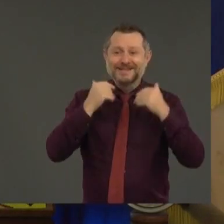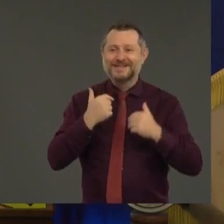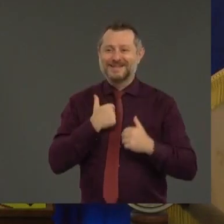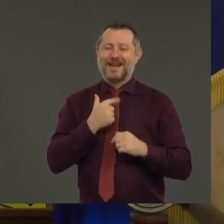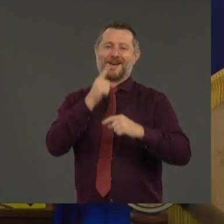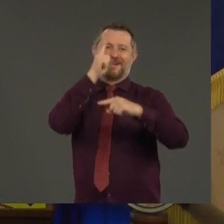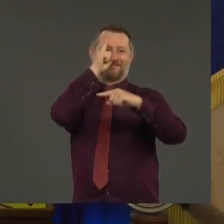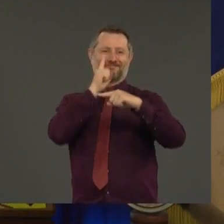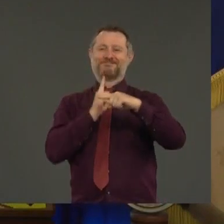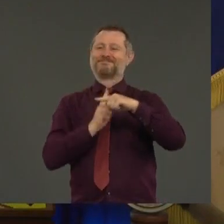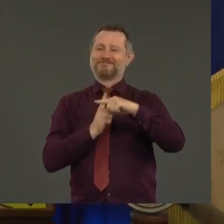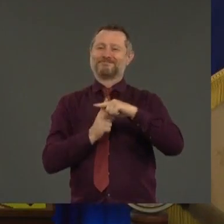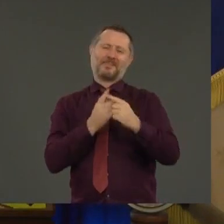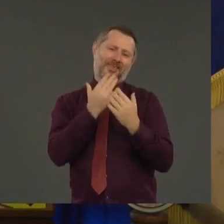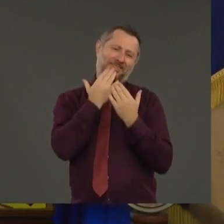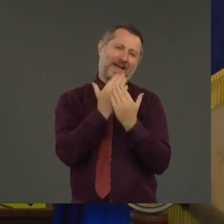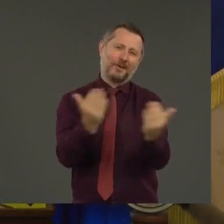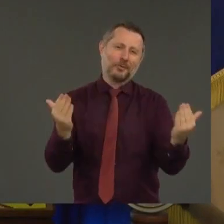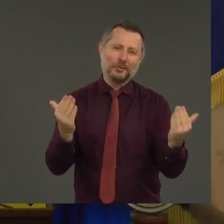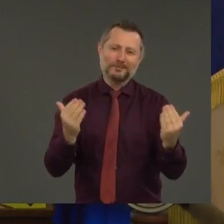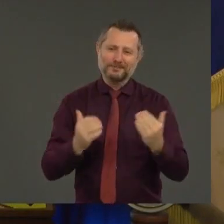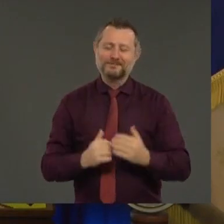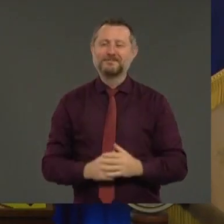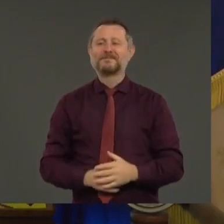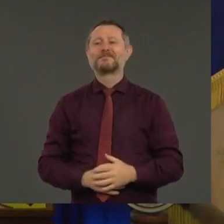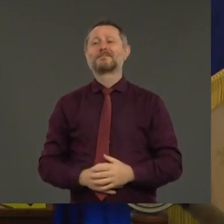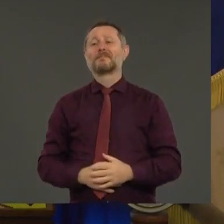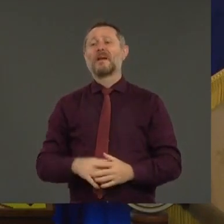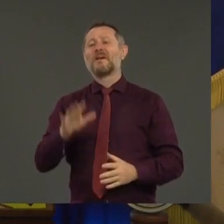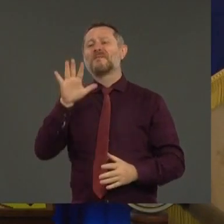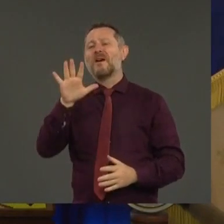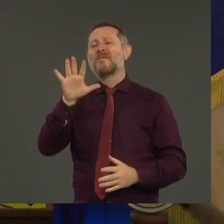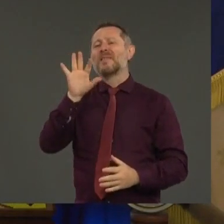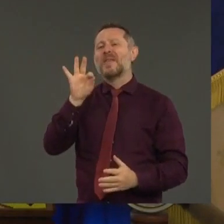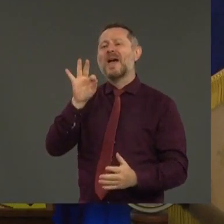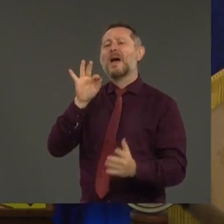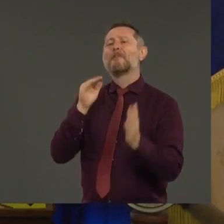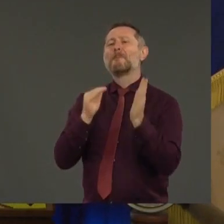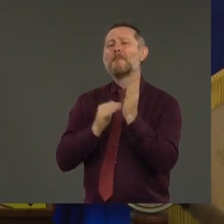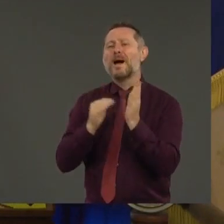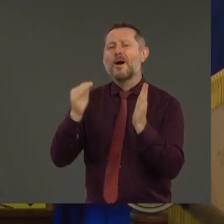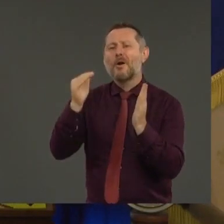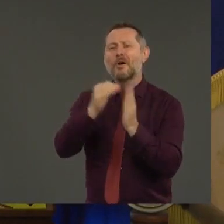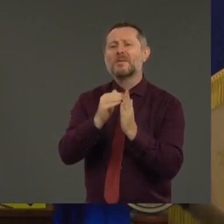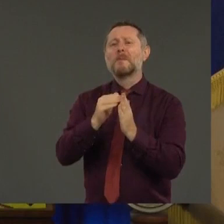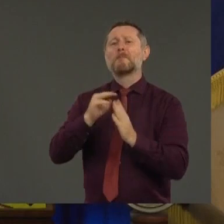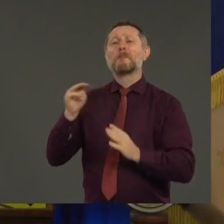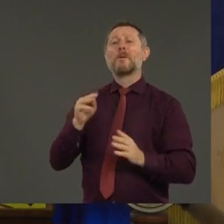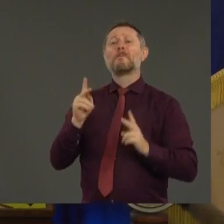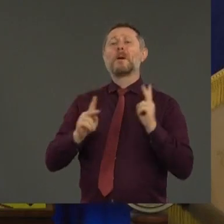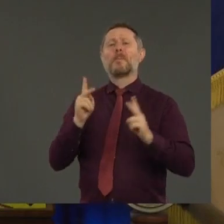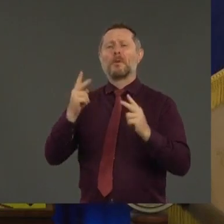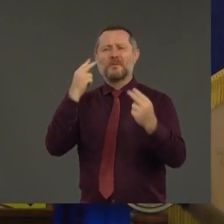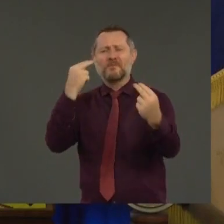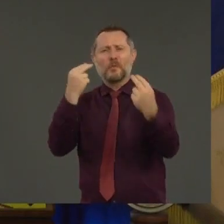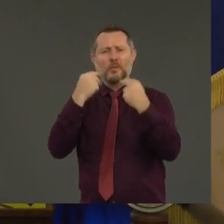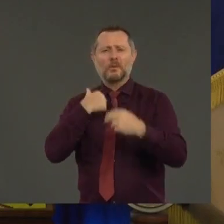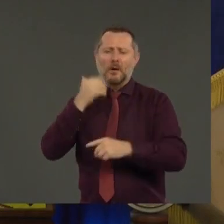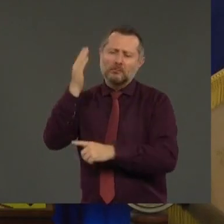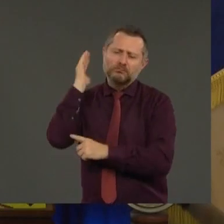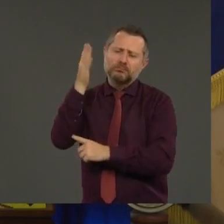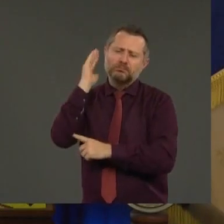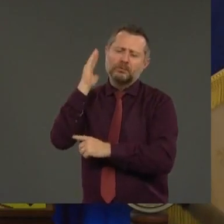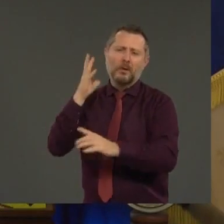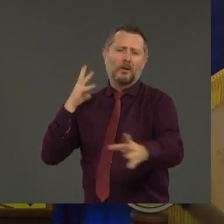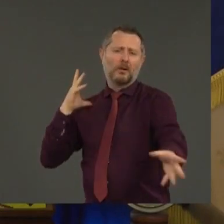you. To the 59 million viewers who shared in these daily briefings, thank you. Thank you for